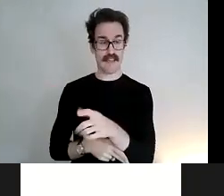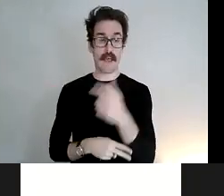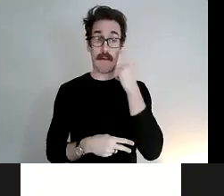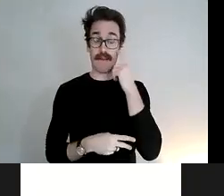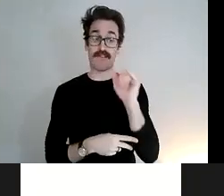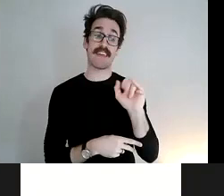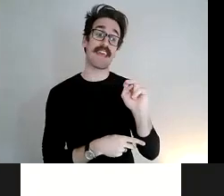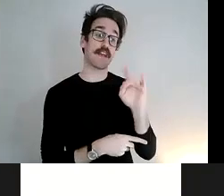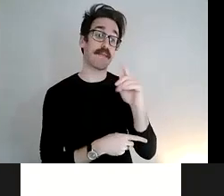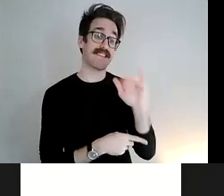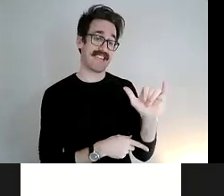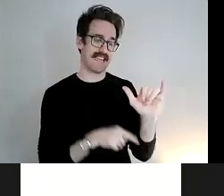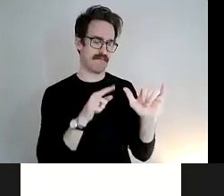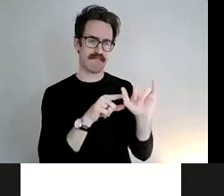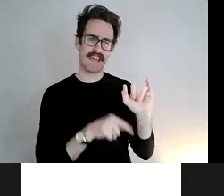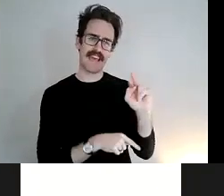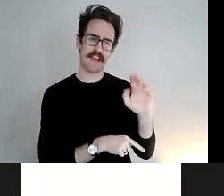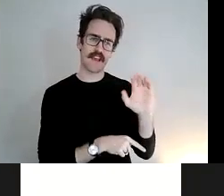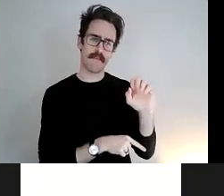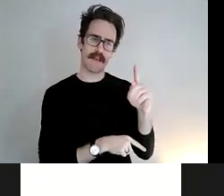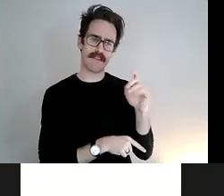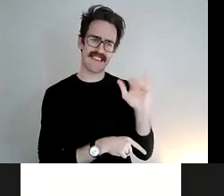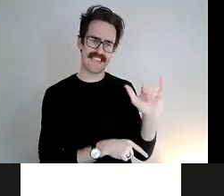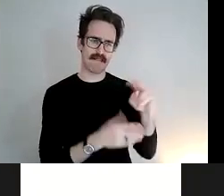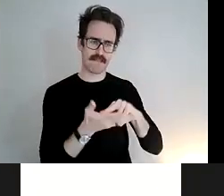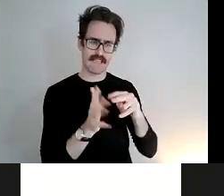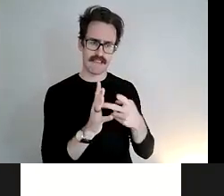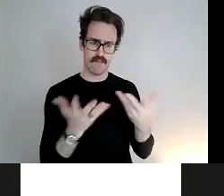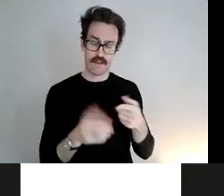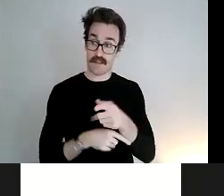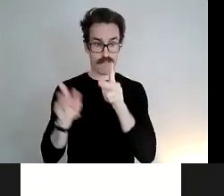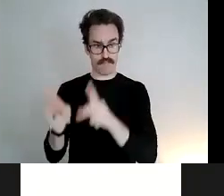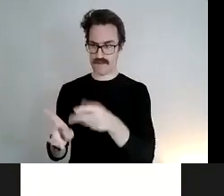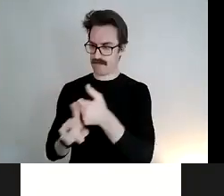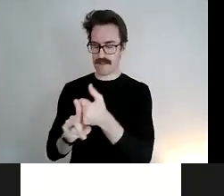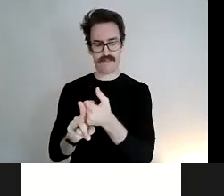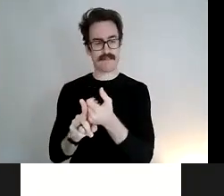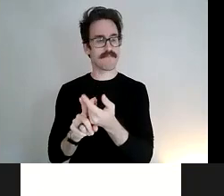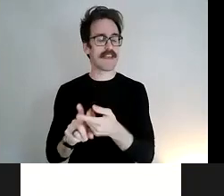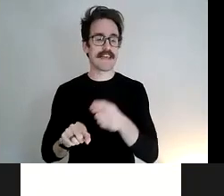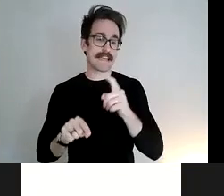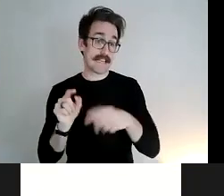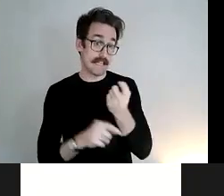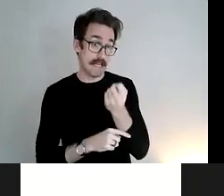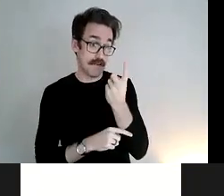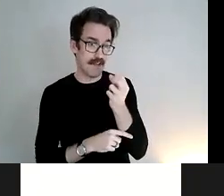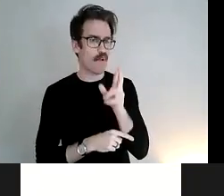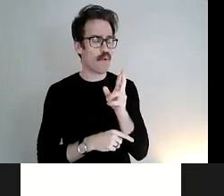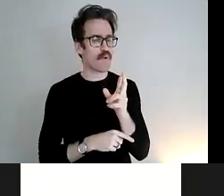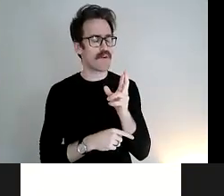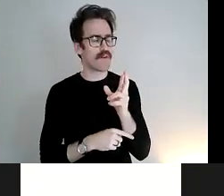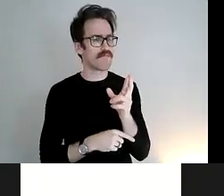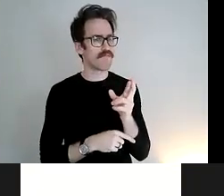incapacity. So the definition is that they're not able to understand or appreciate the information relevant to the